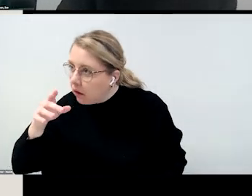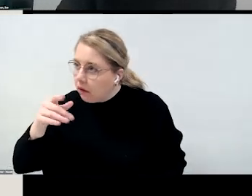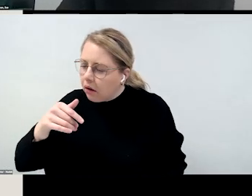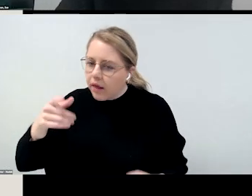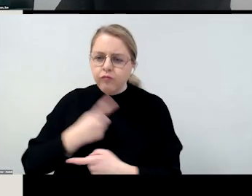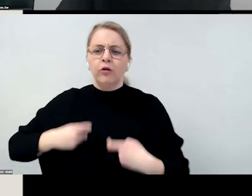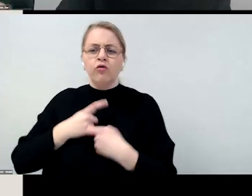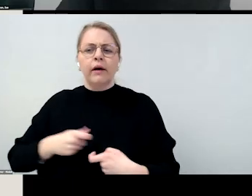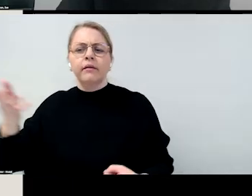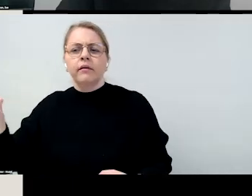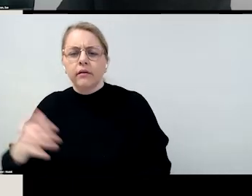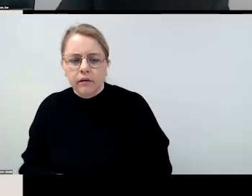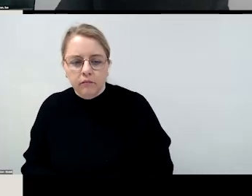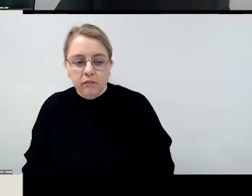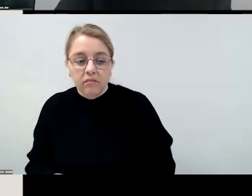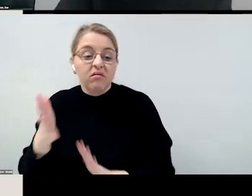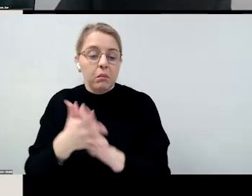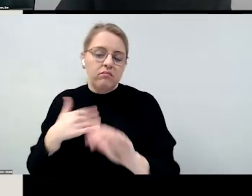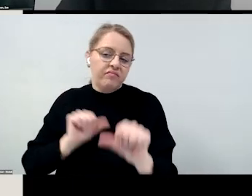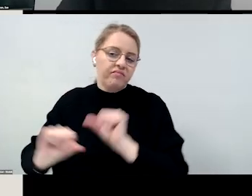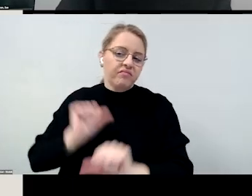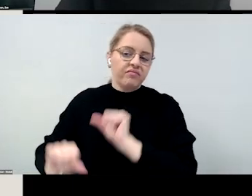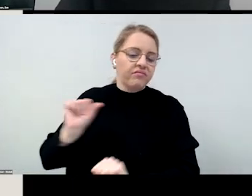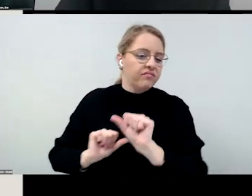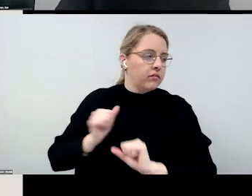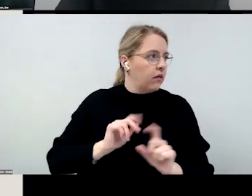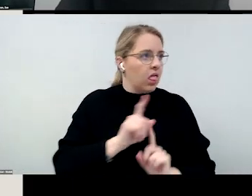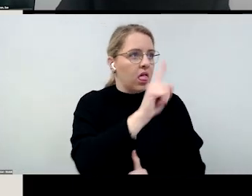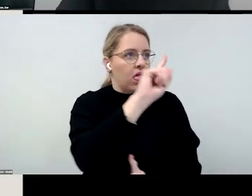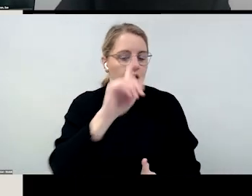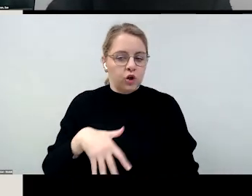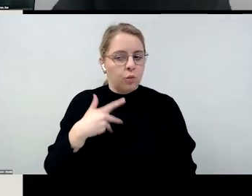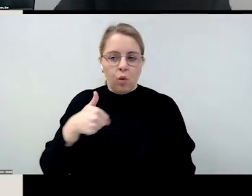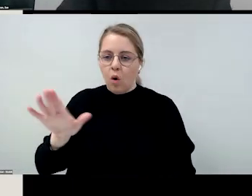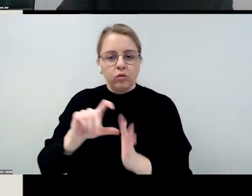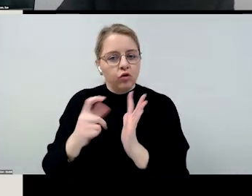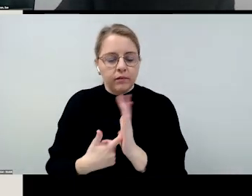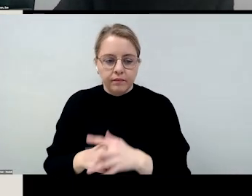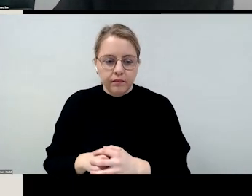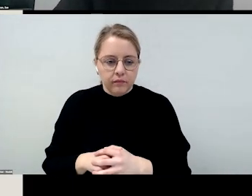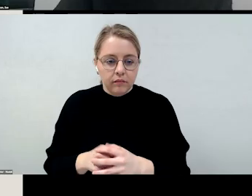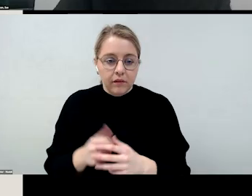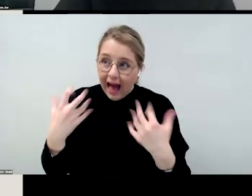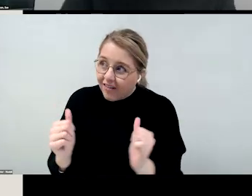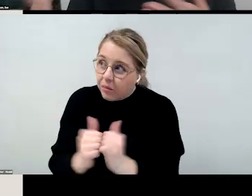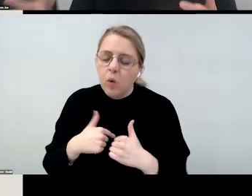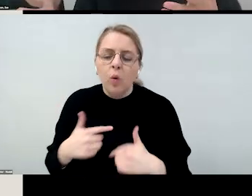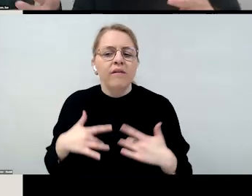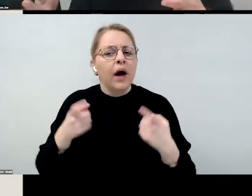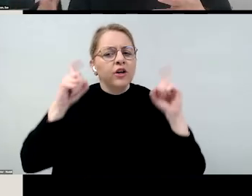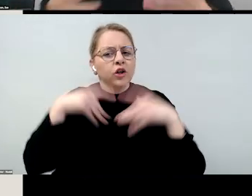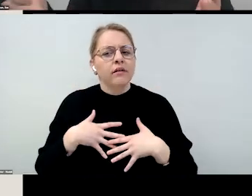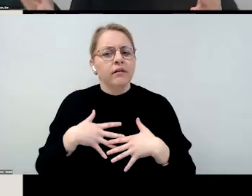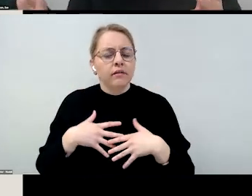avoids healthcare services as much as possible and feels anxious if he has an appointment. So one of the first things that